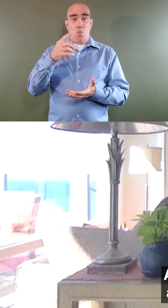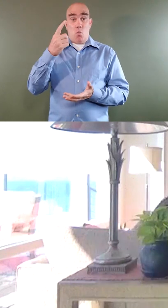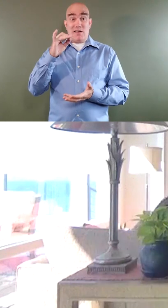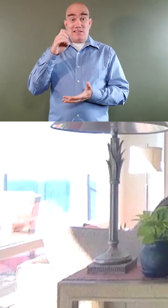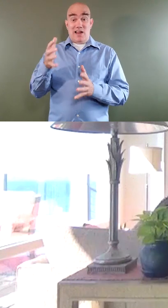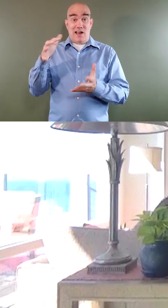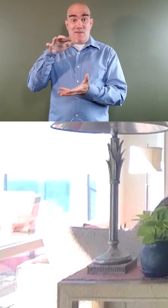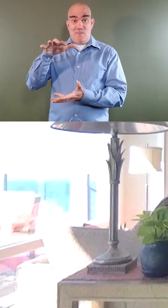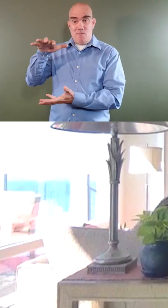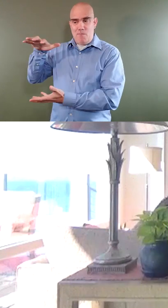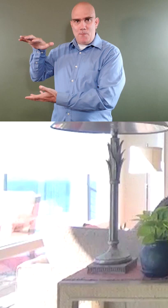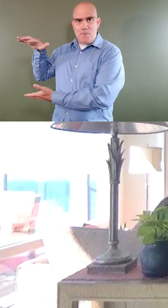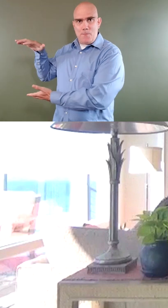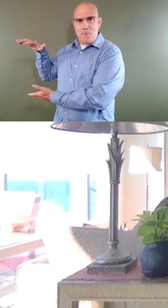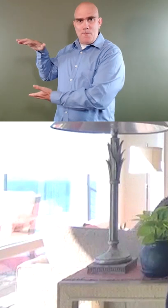side,